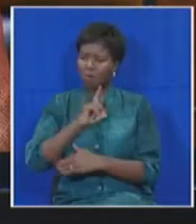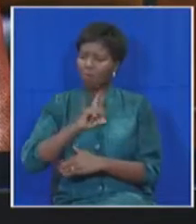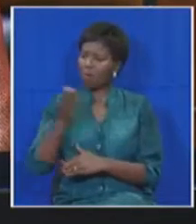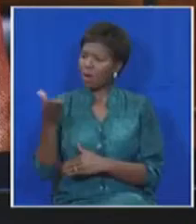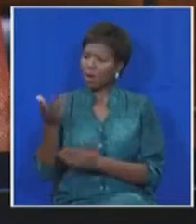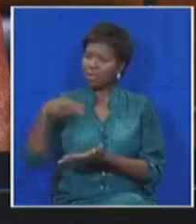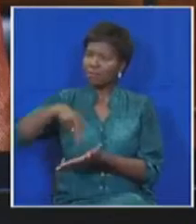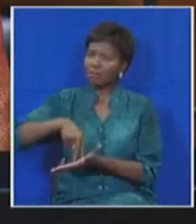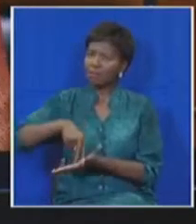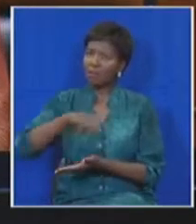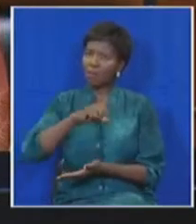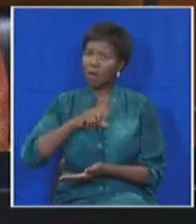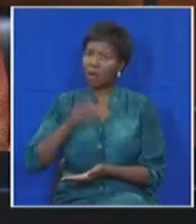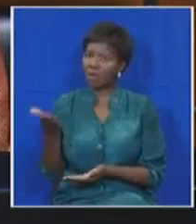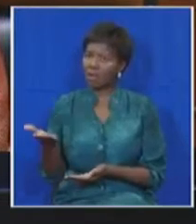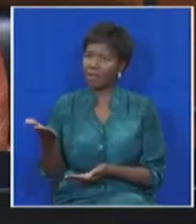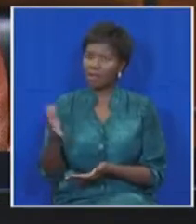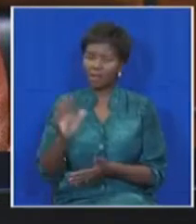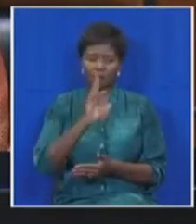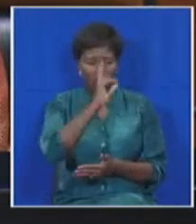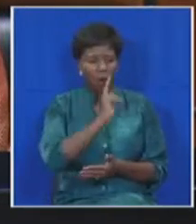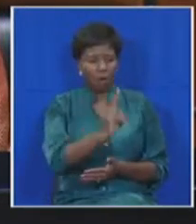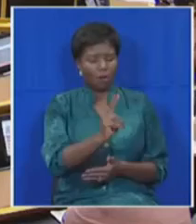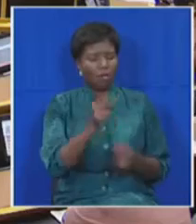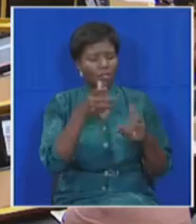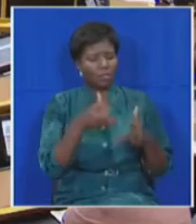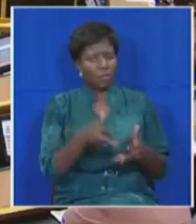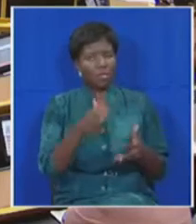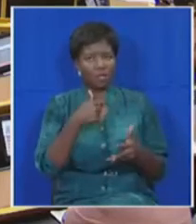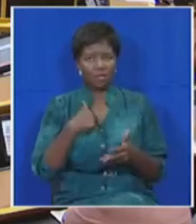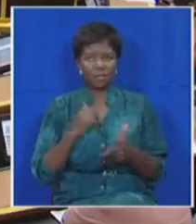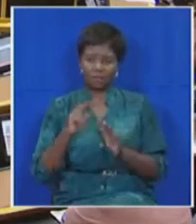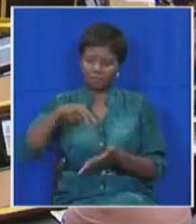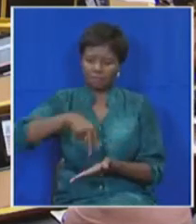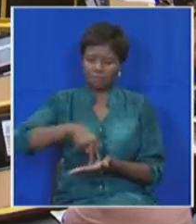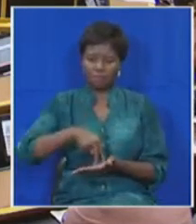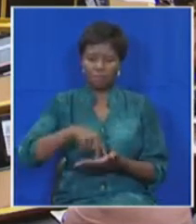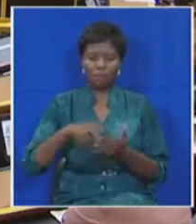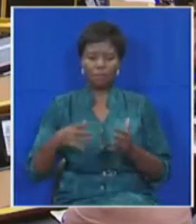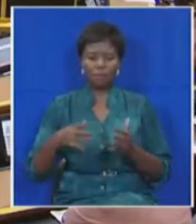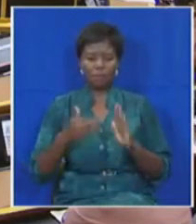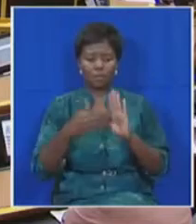are you rising on? Our Speaker, I rise on Joint Rule Book